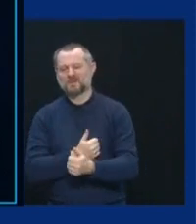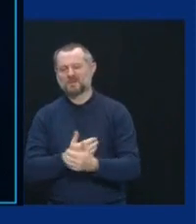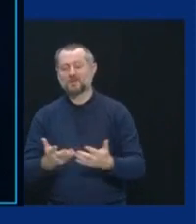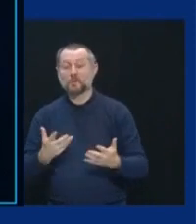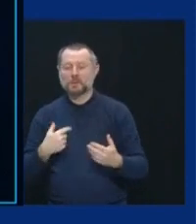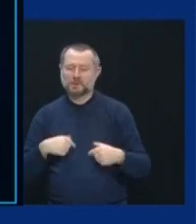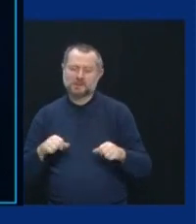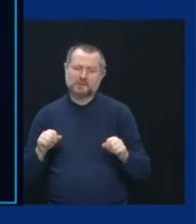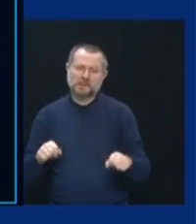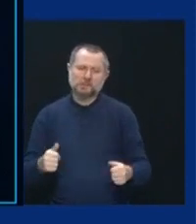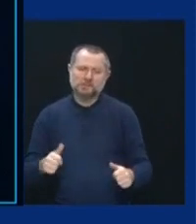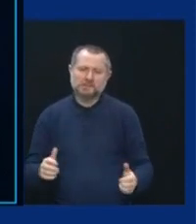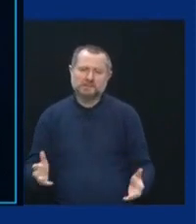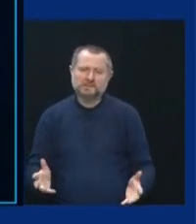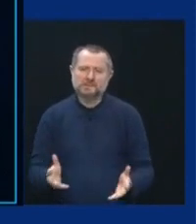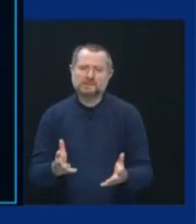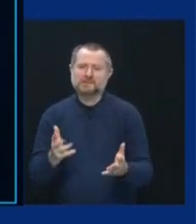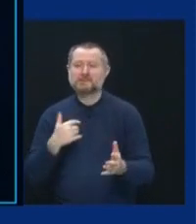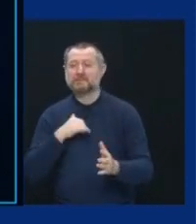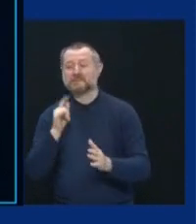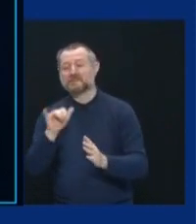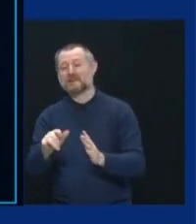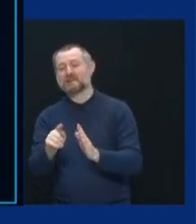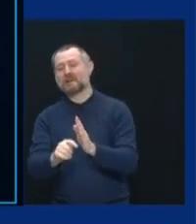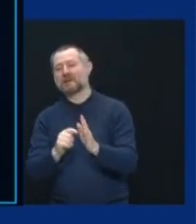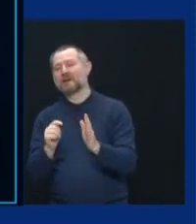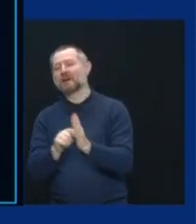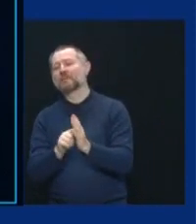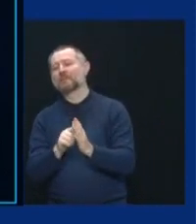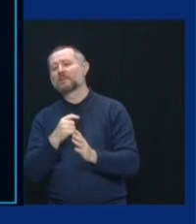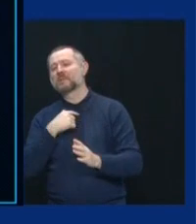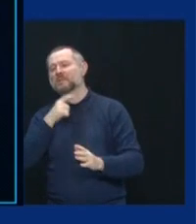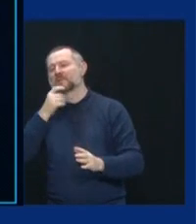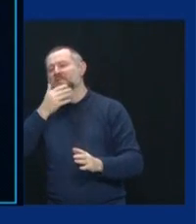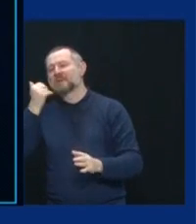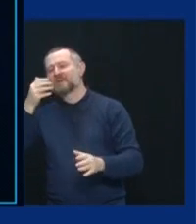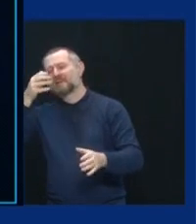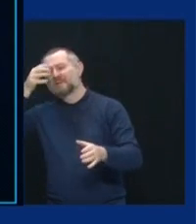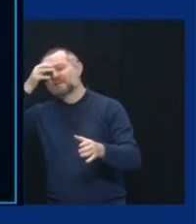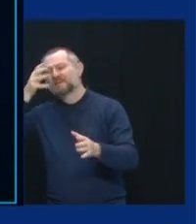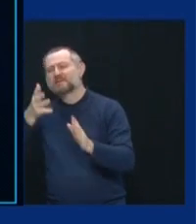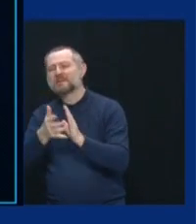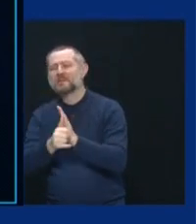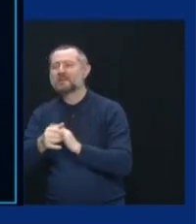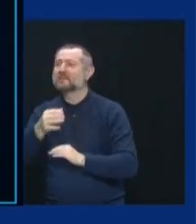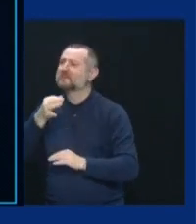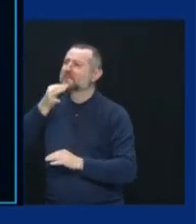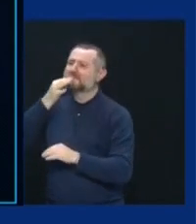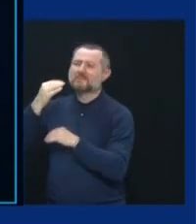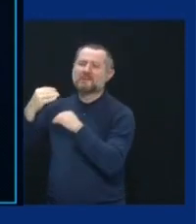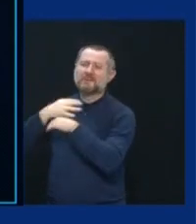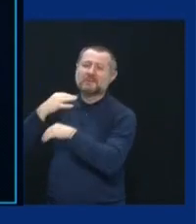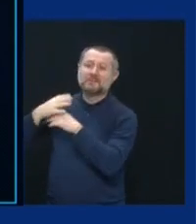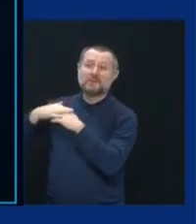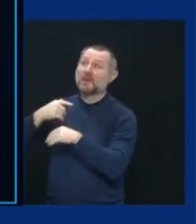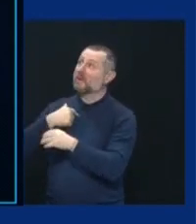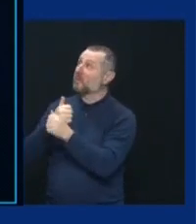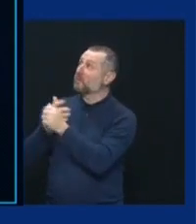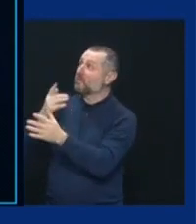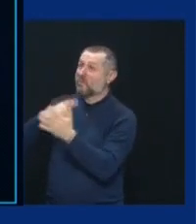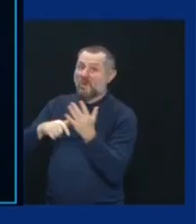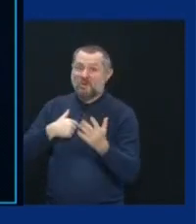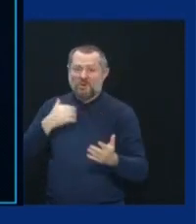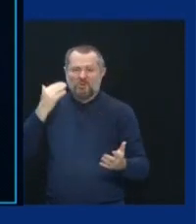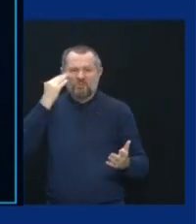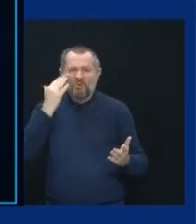is you had the best medical professionals and advice on the globe. The truth